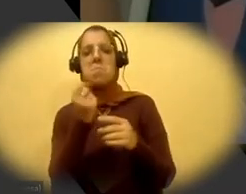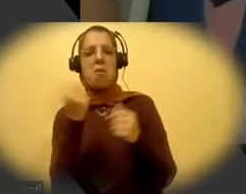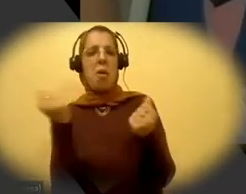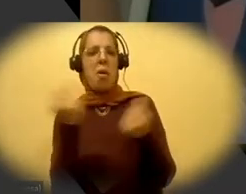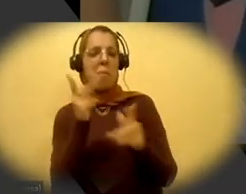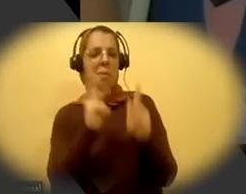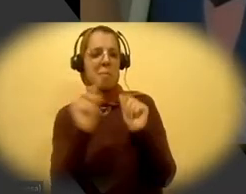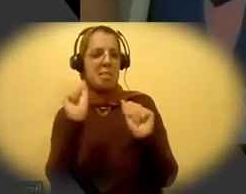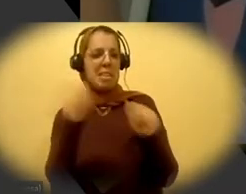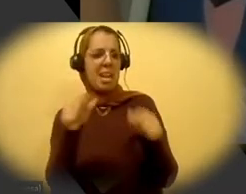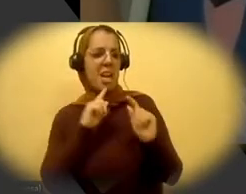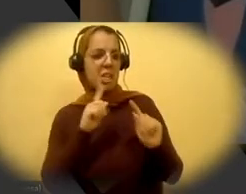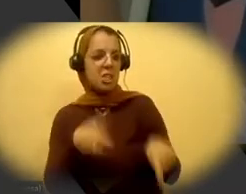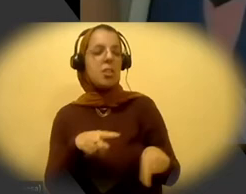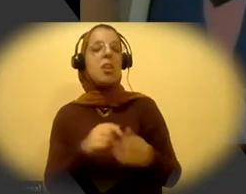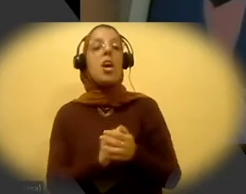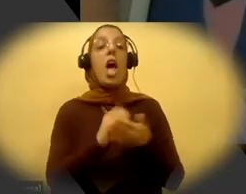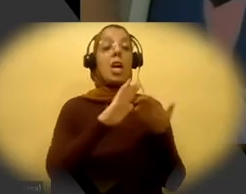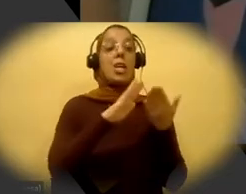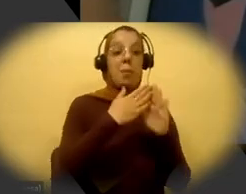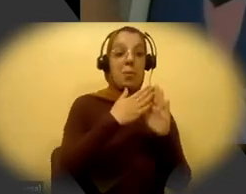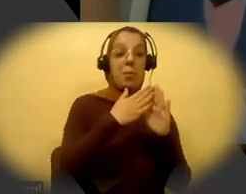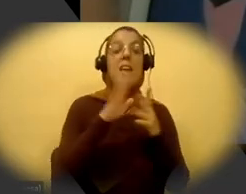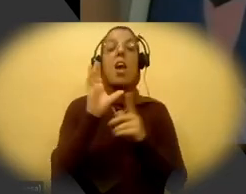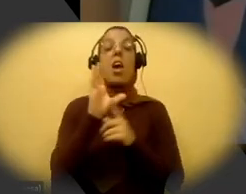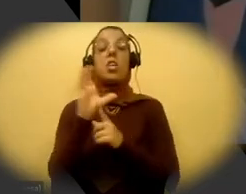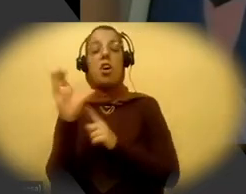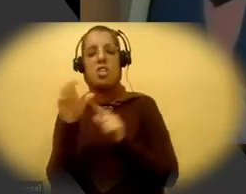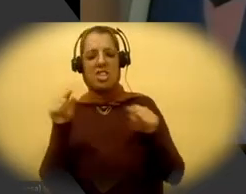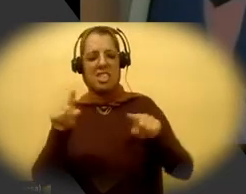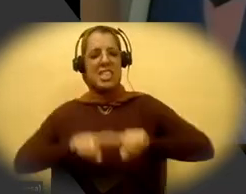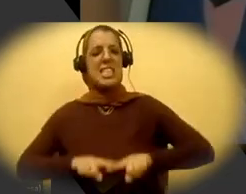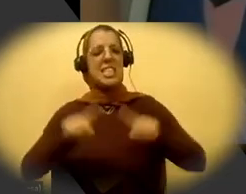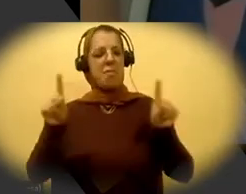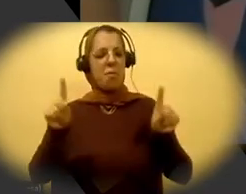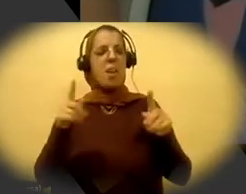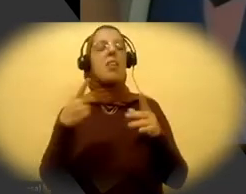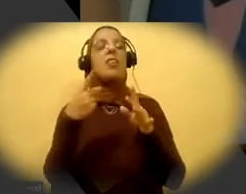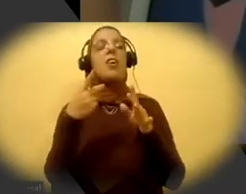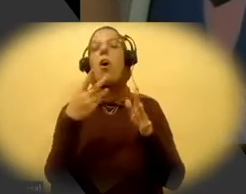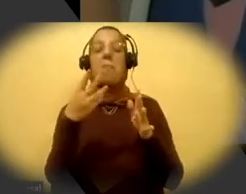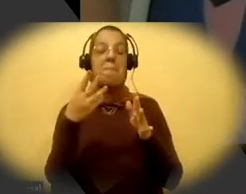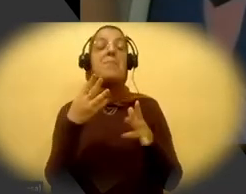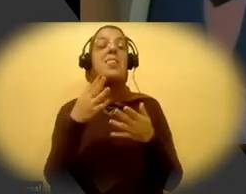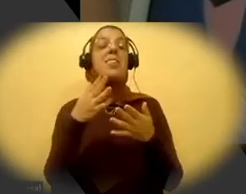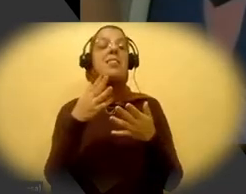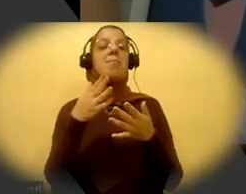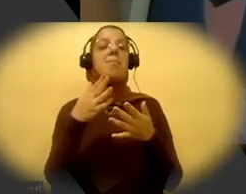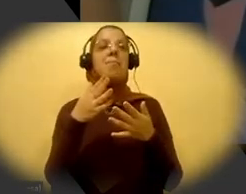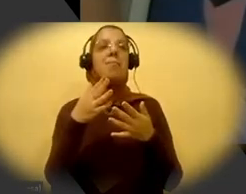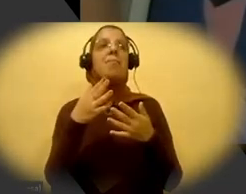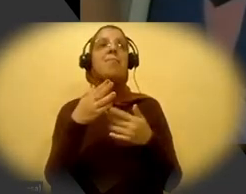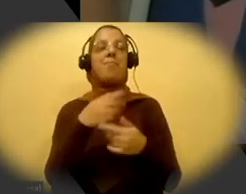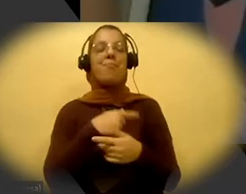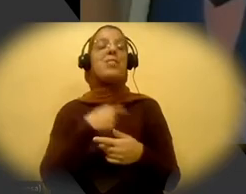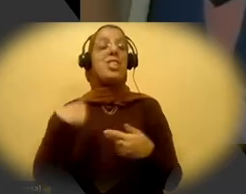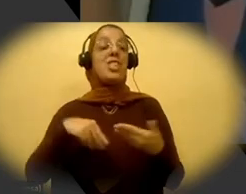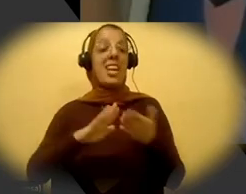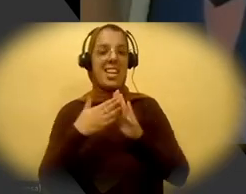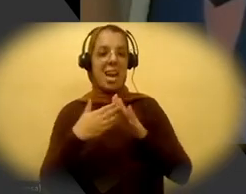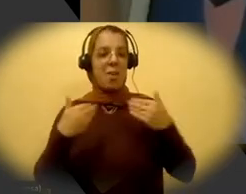and culture, if any, between the various Chinatowns, including Spadina, Dundas, Broadview, Agent Court, Richmond Hill, Markham, et